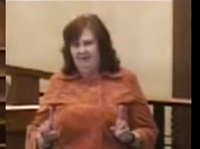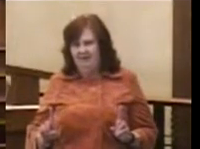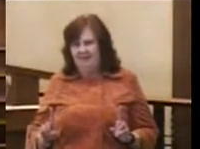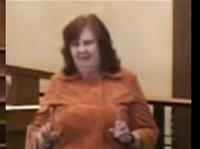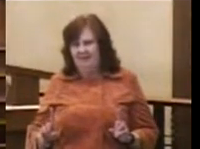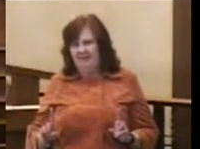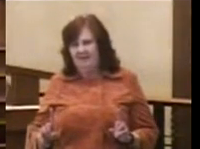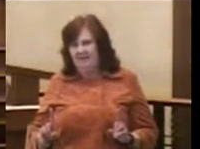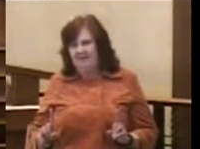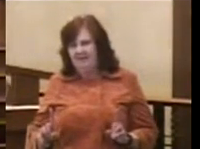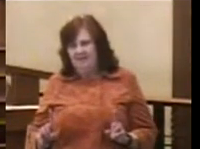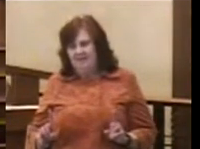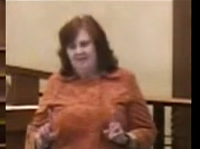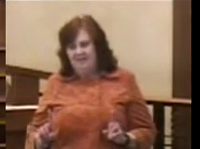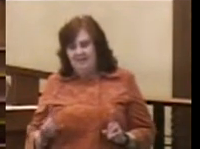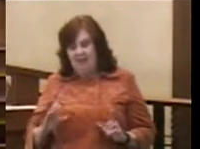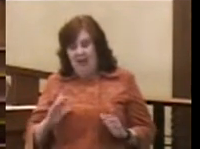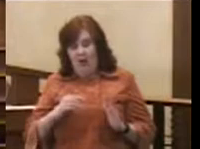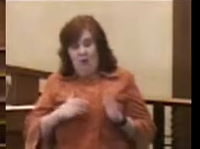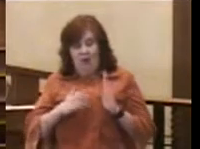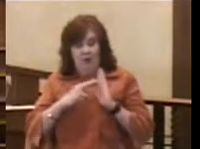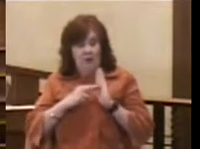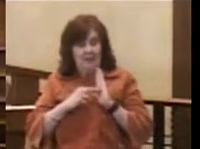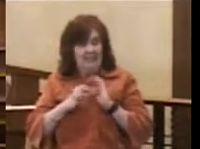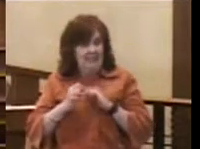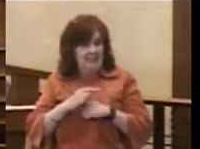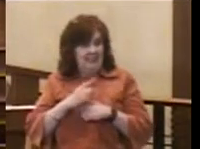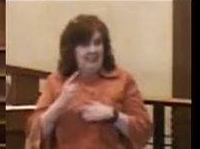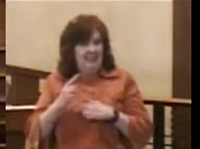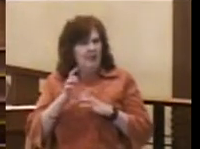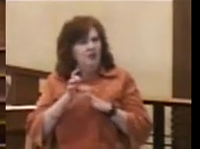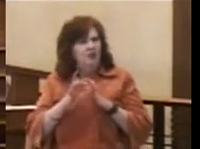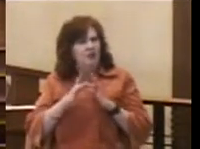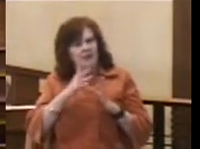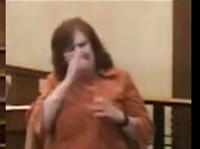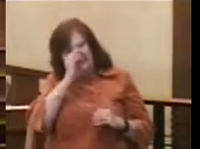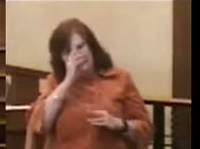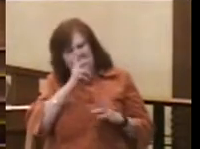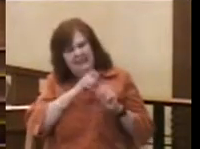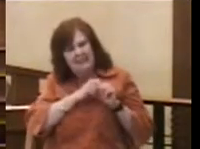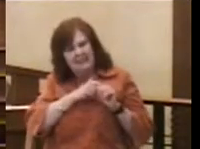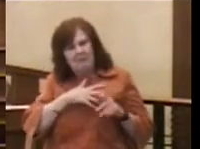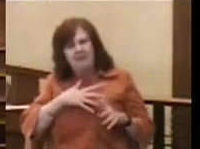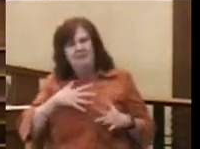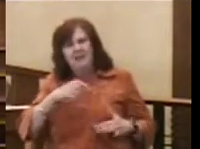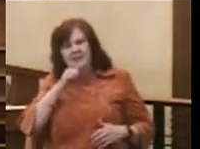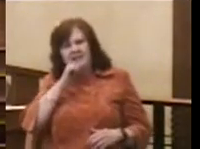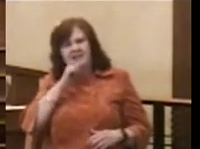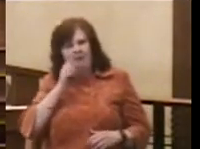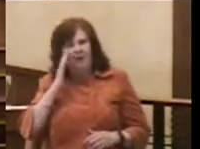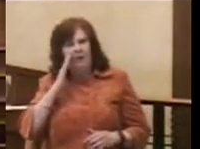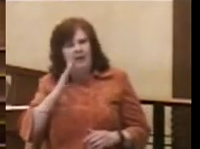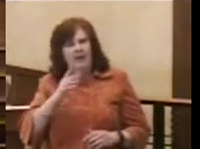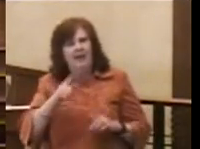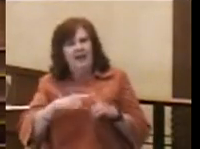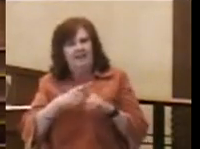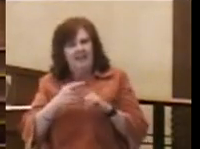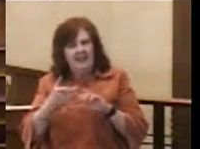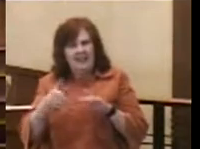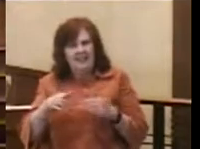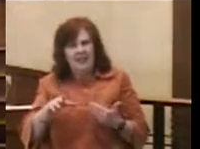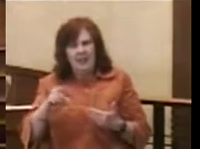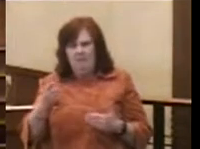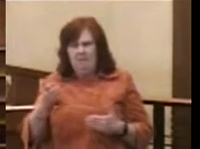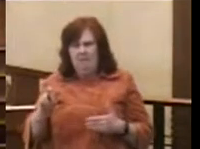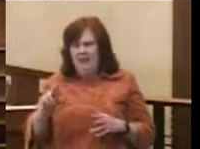In our gospel for today, Jesus tells his disciples that he must undergo great suffering and then die. Peter wants